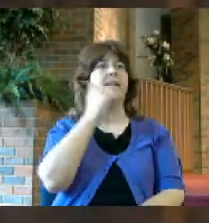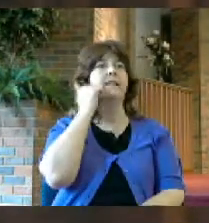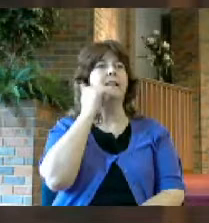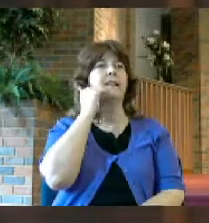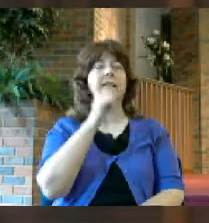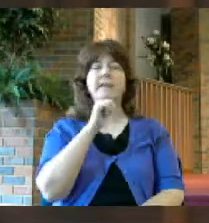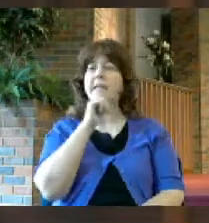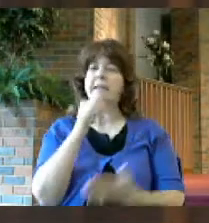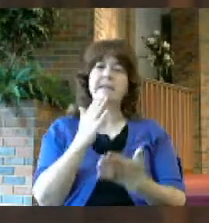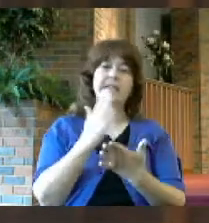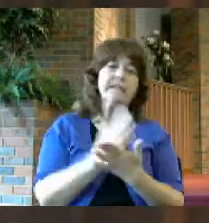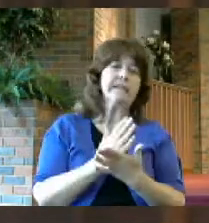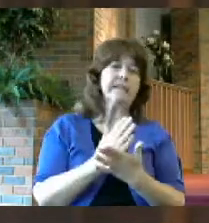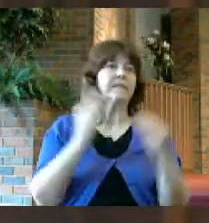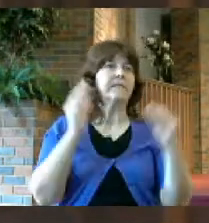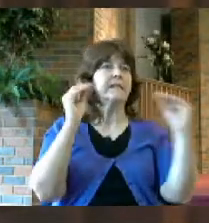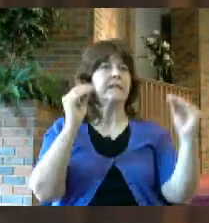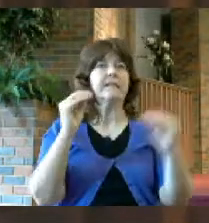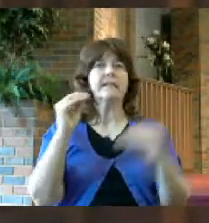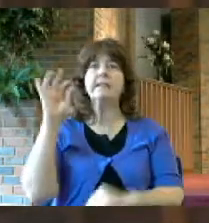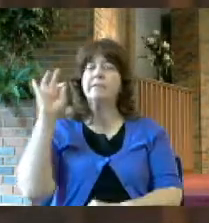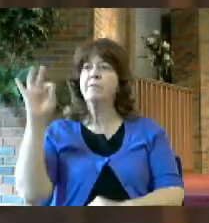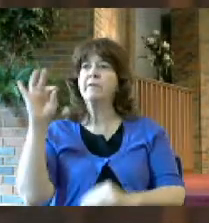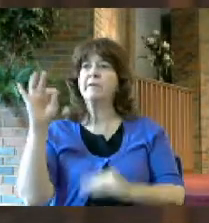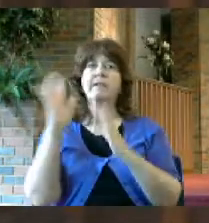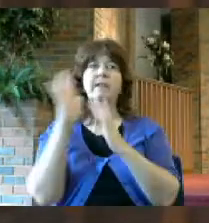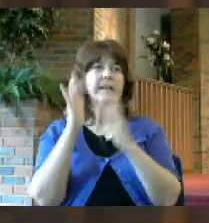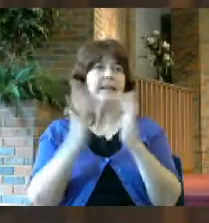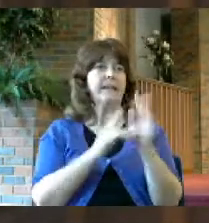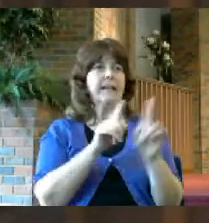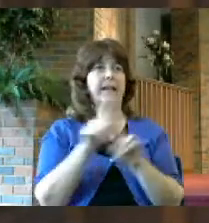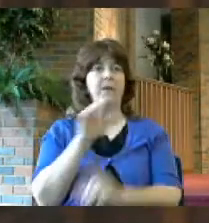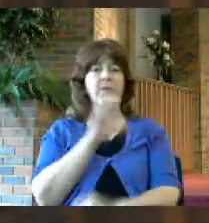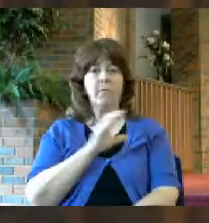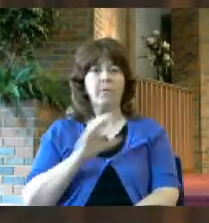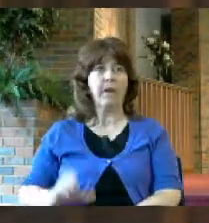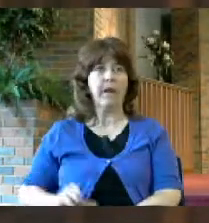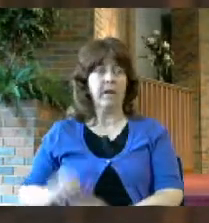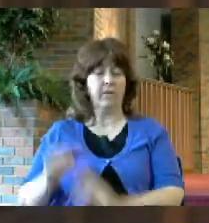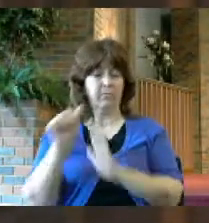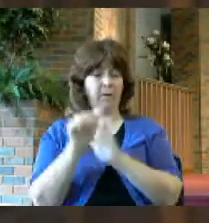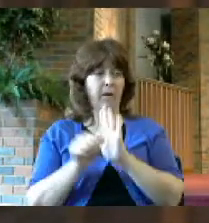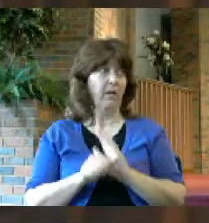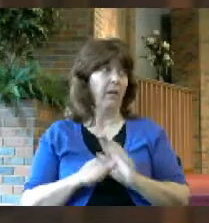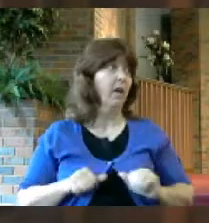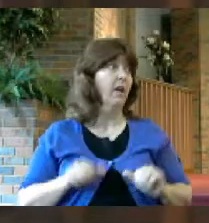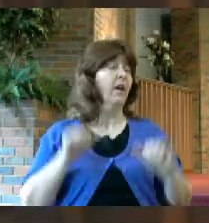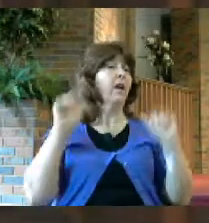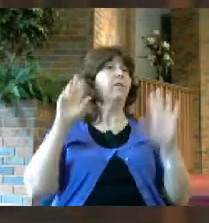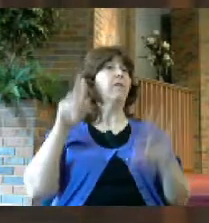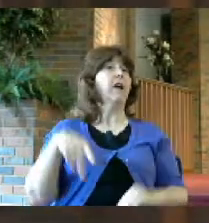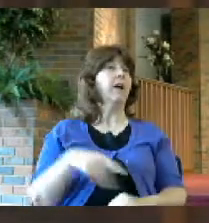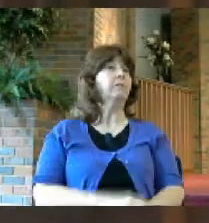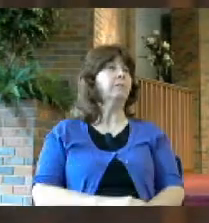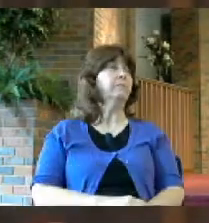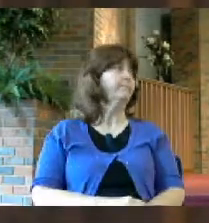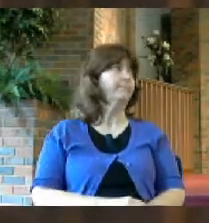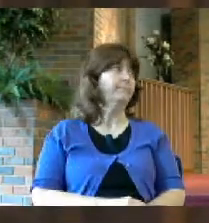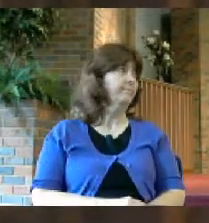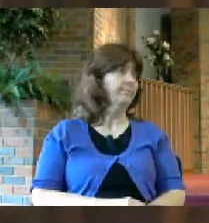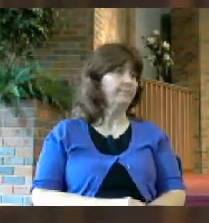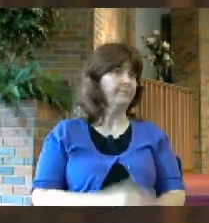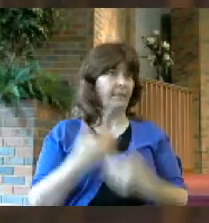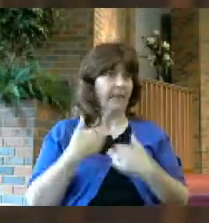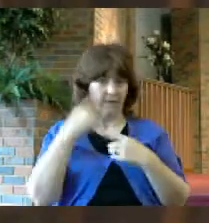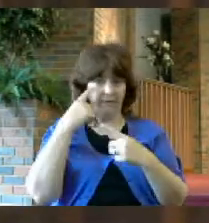as the Christ. Did they quit? No. Did they have enemies? Yes. What were those enemies doing? The enemies were telling